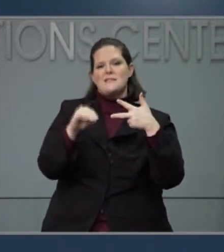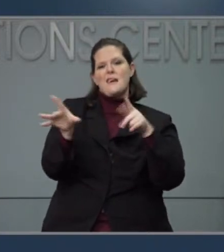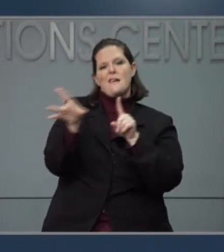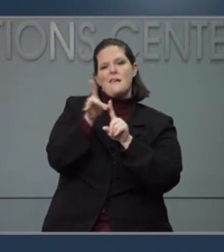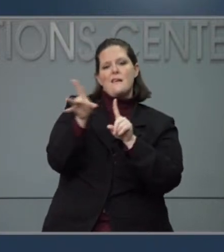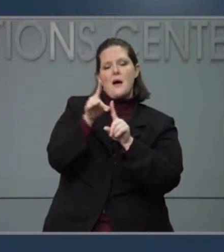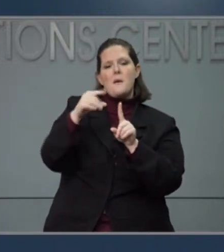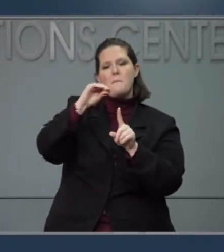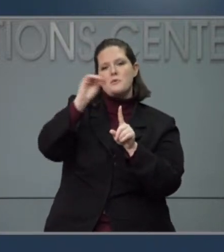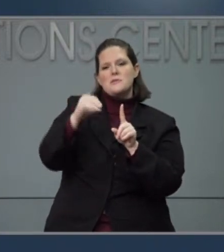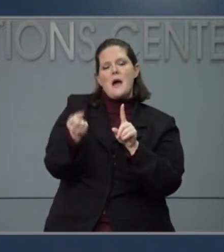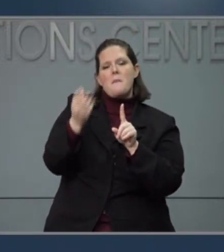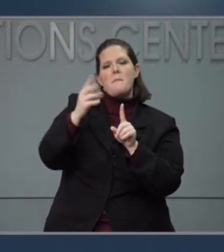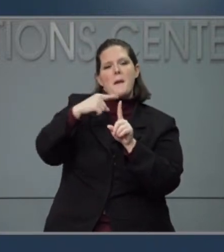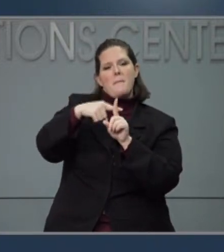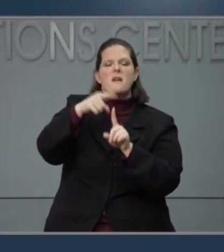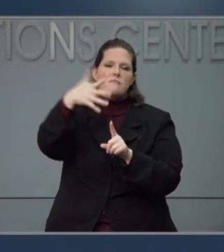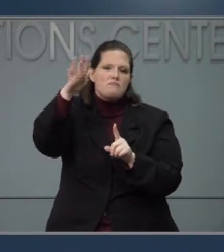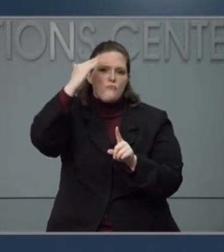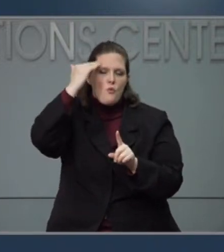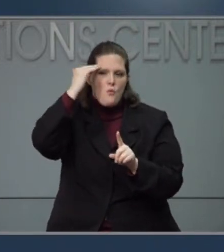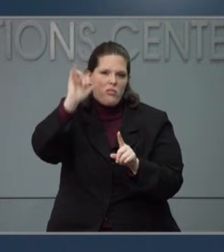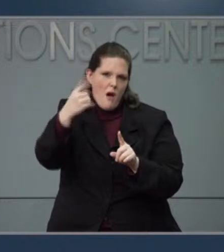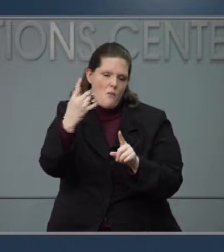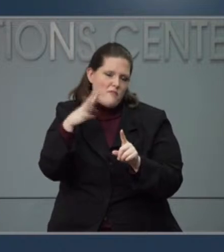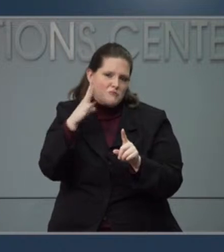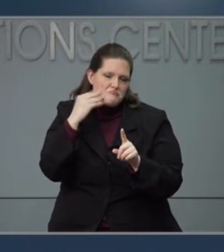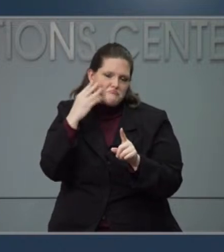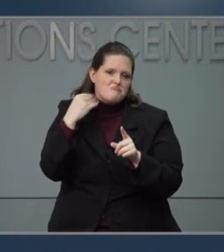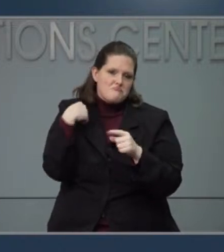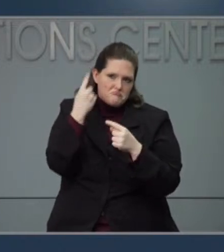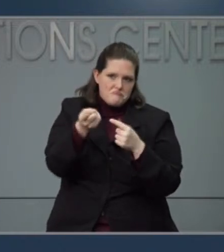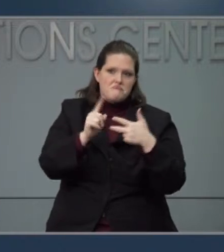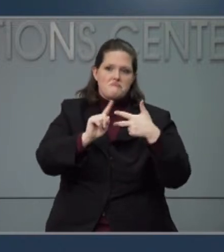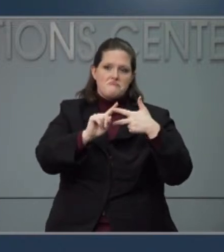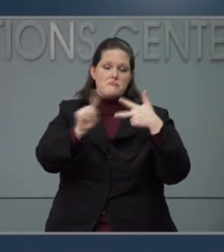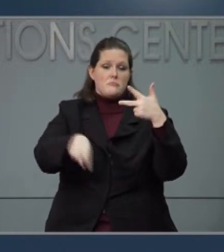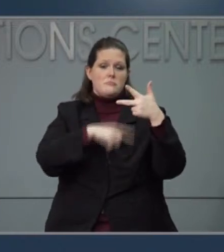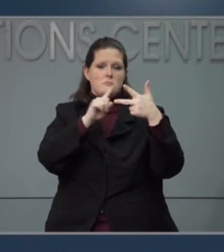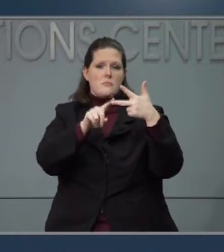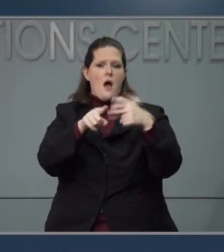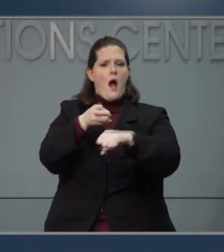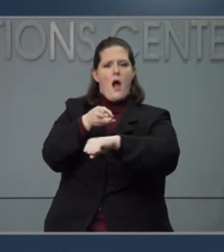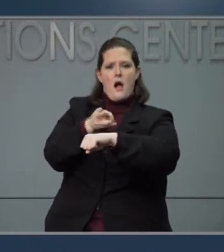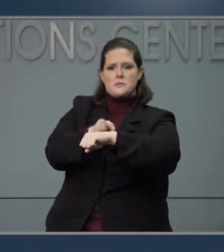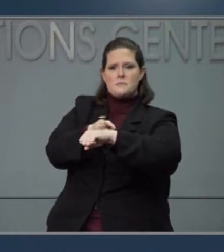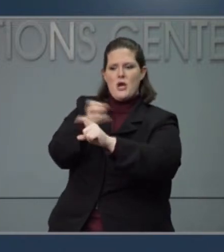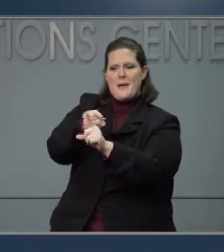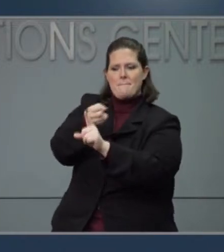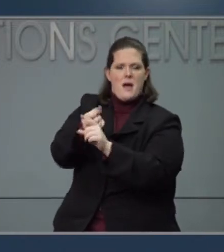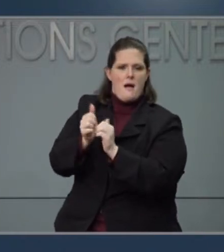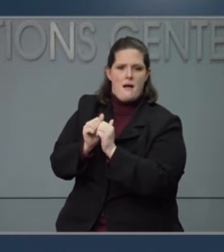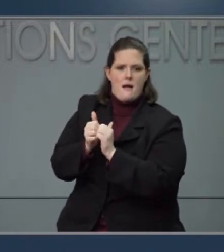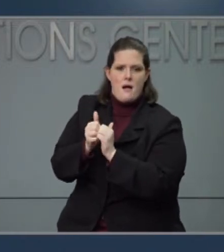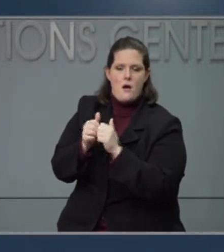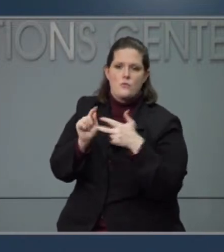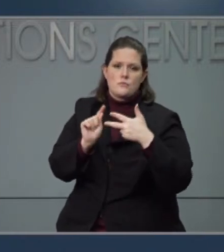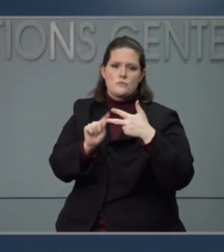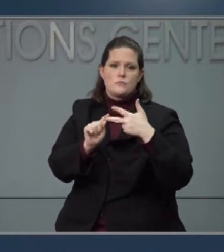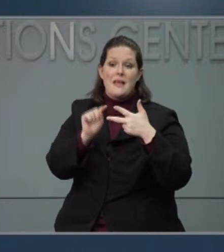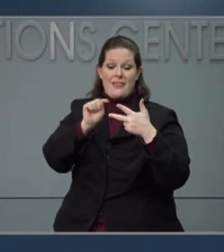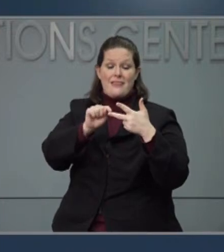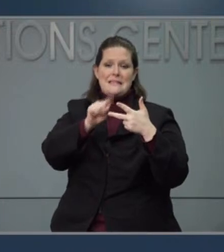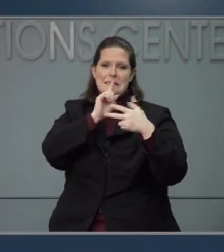familiar with that one. The third metric is a hospital impact metric, and this is a composite